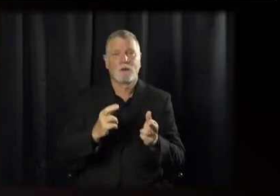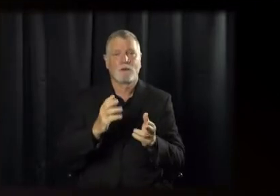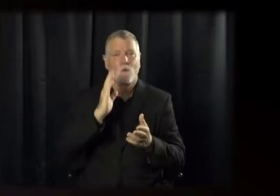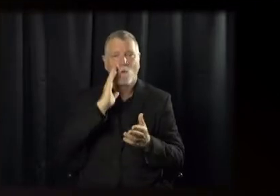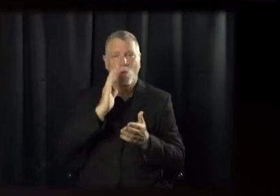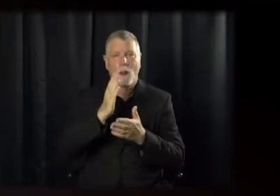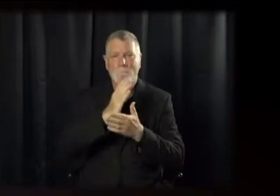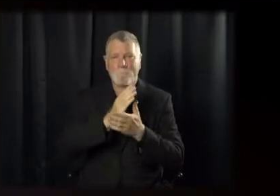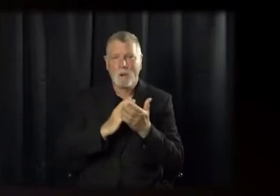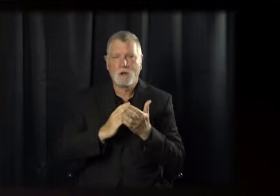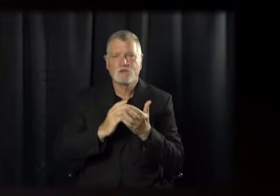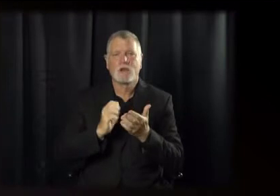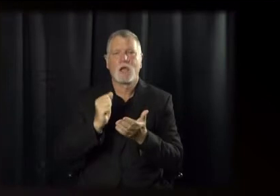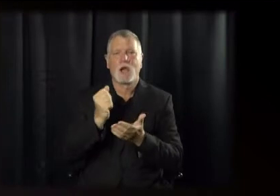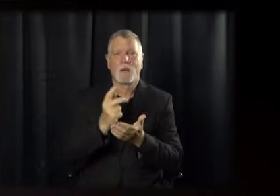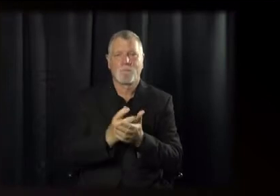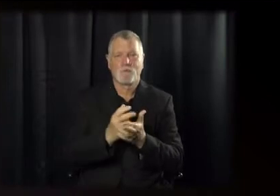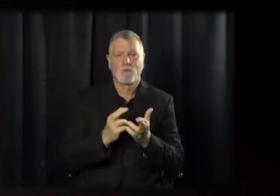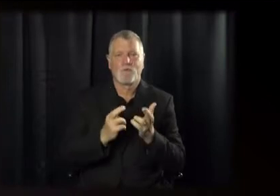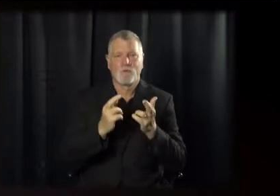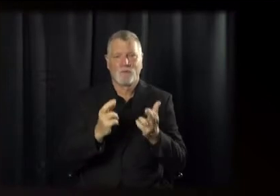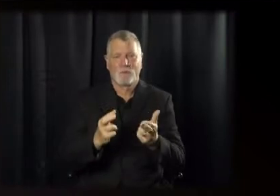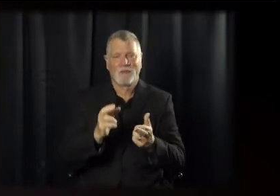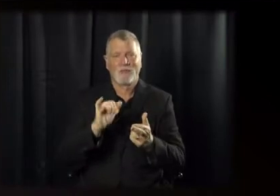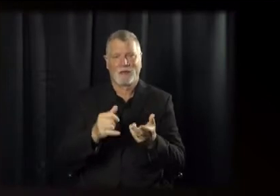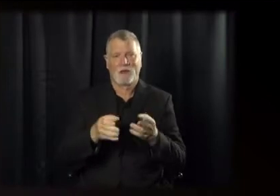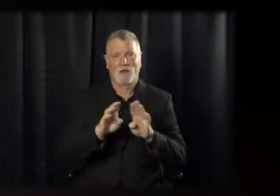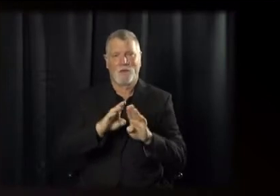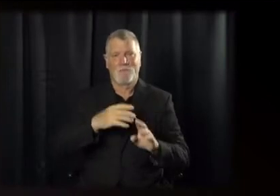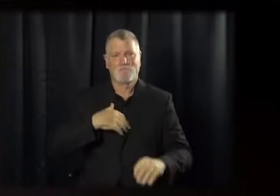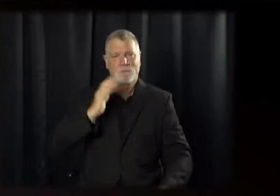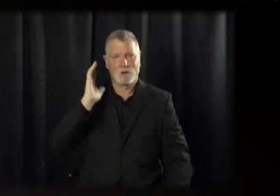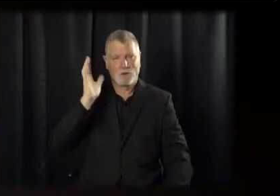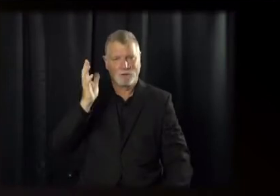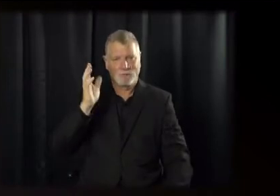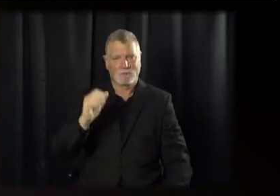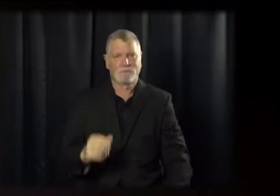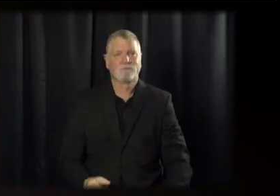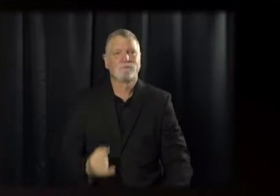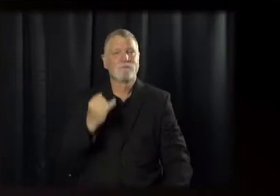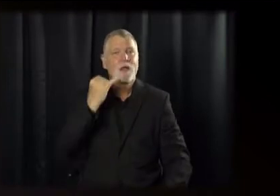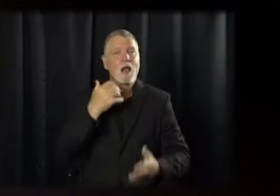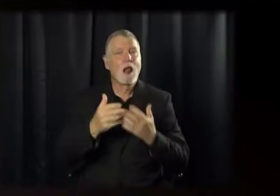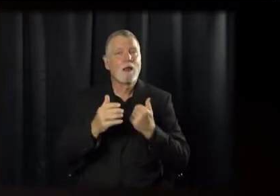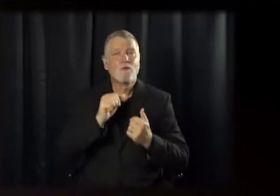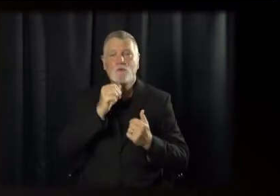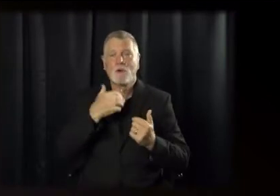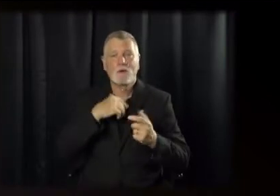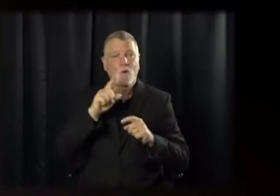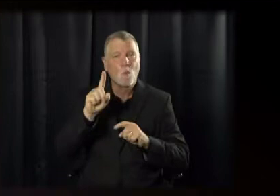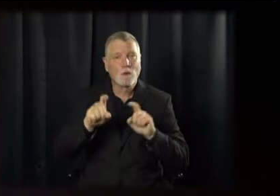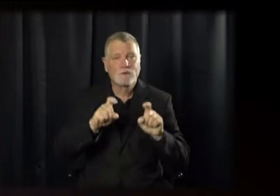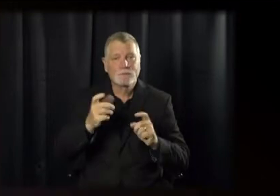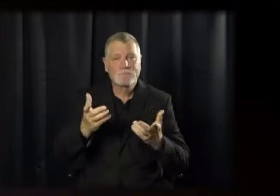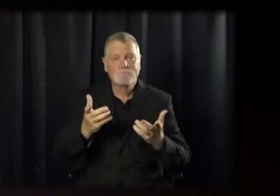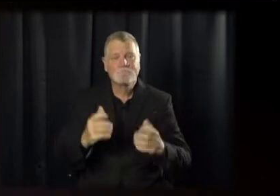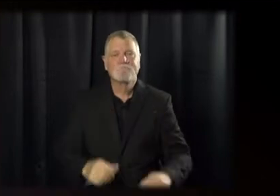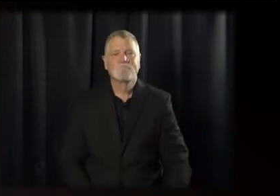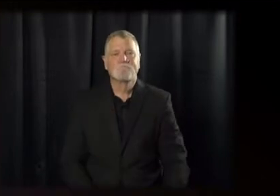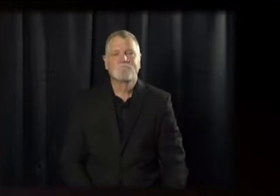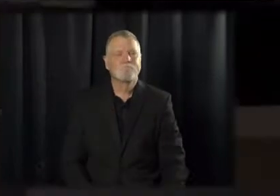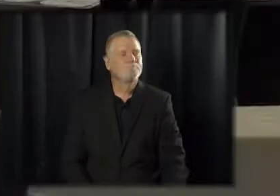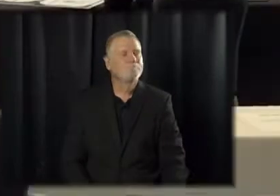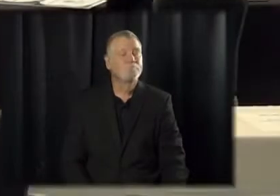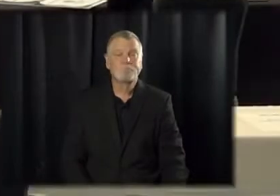partially approve the request. This concludes my presentation, unless there are any questions. Thank you. Thank you, Ginorli. Are